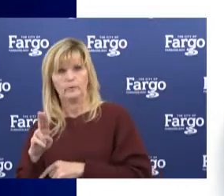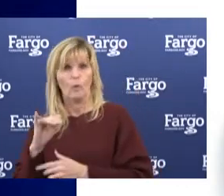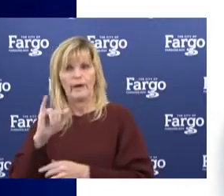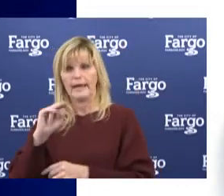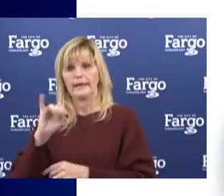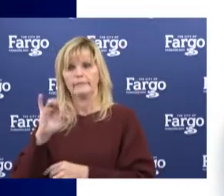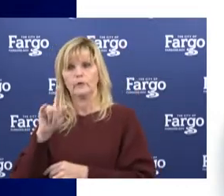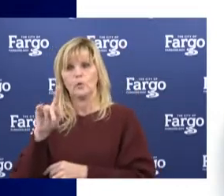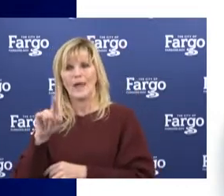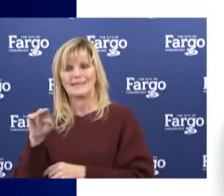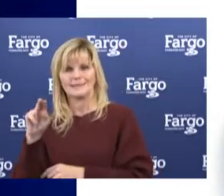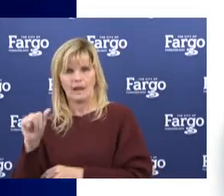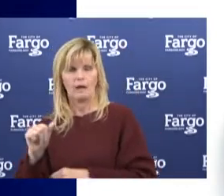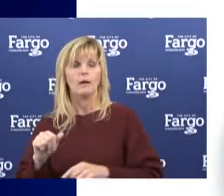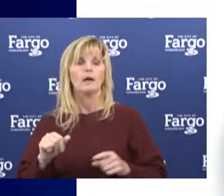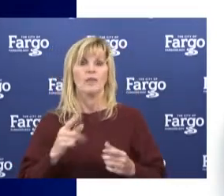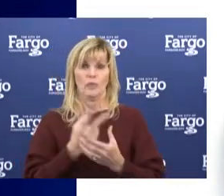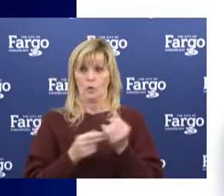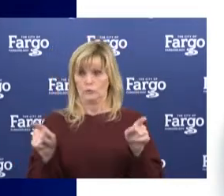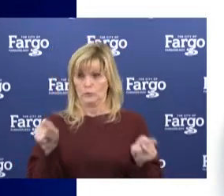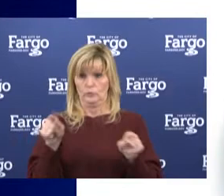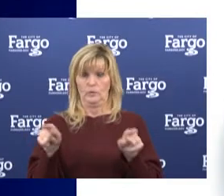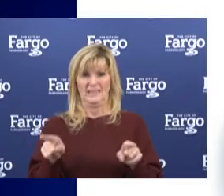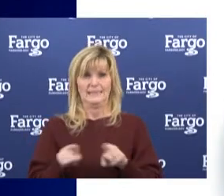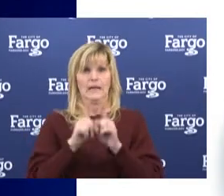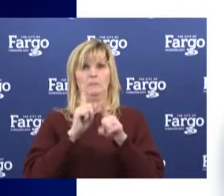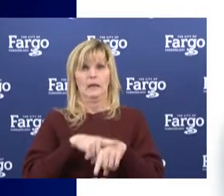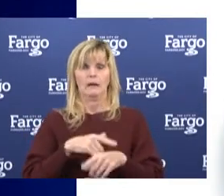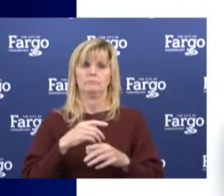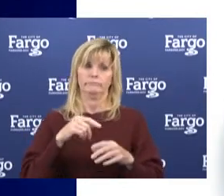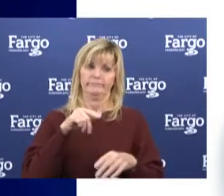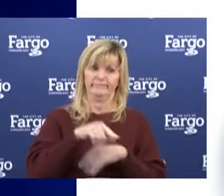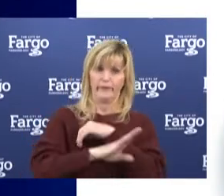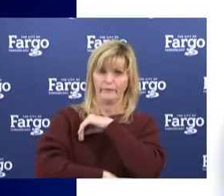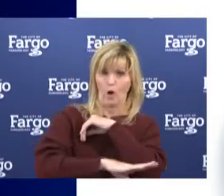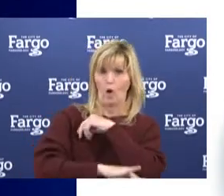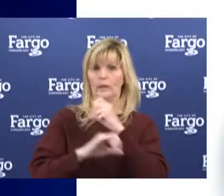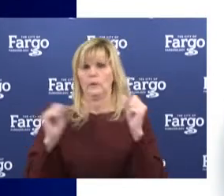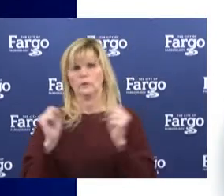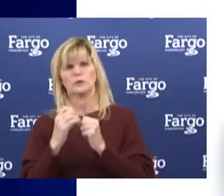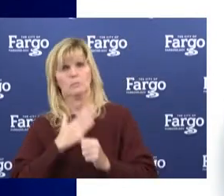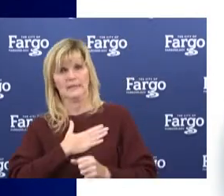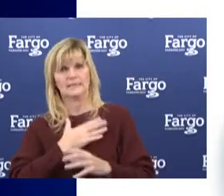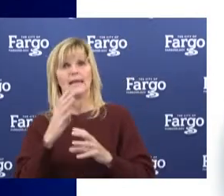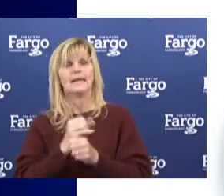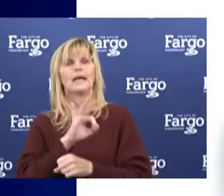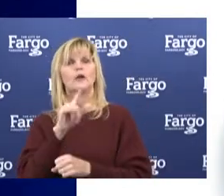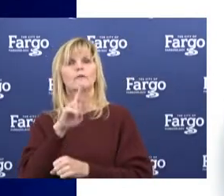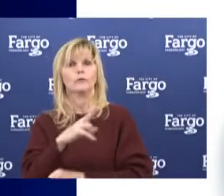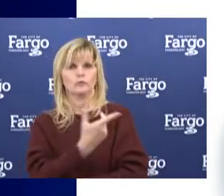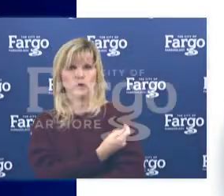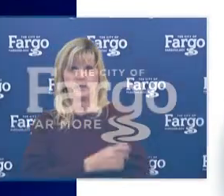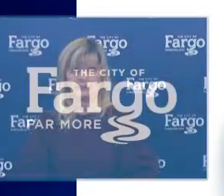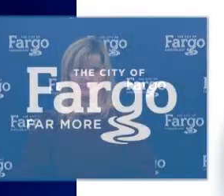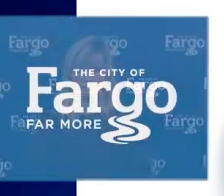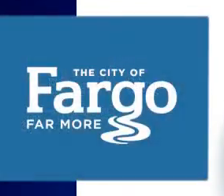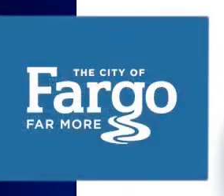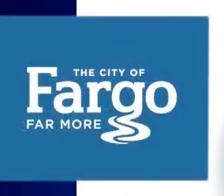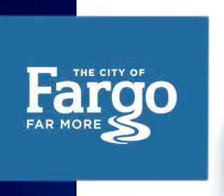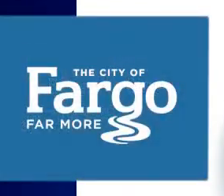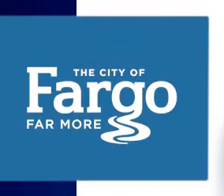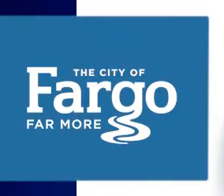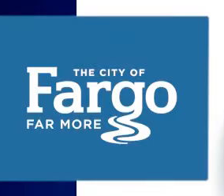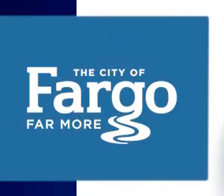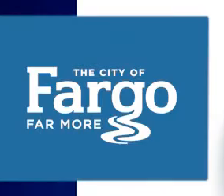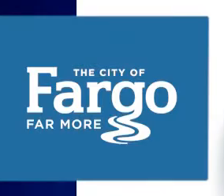and COVID-19 coming this late fall and winter. And thank you. I'll turn it back to you, Mayor.